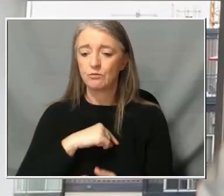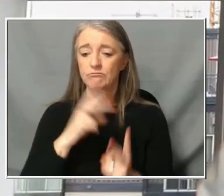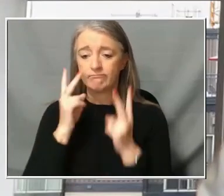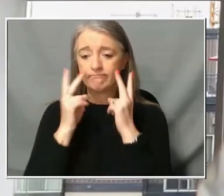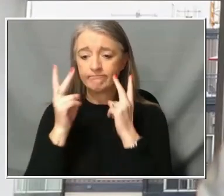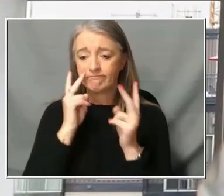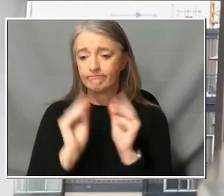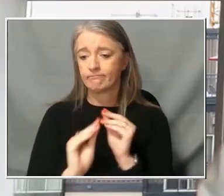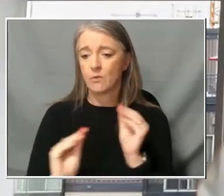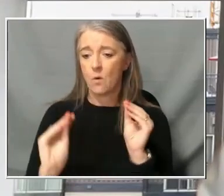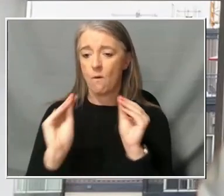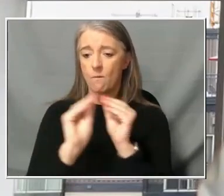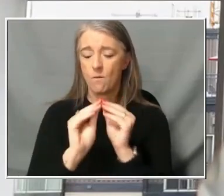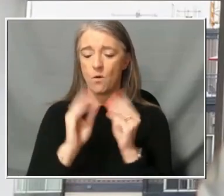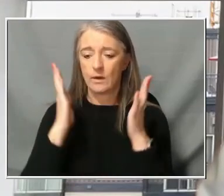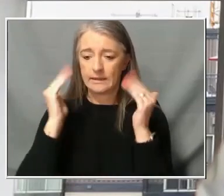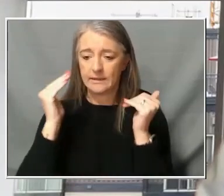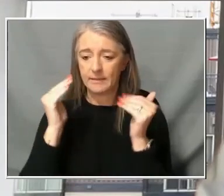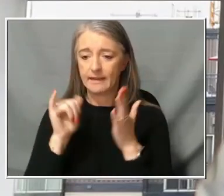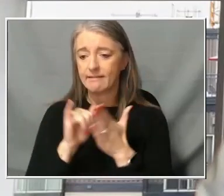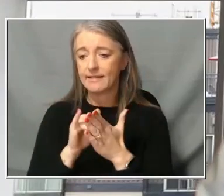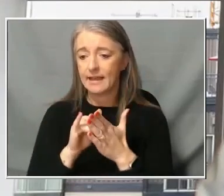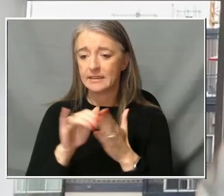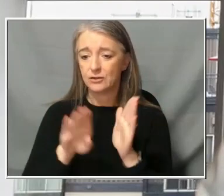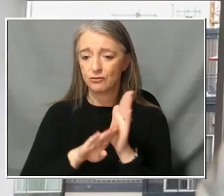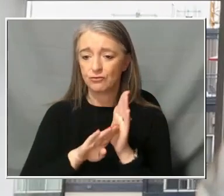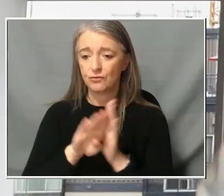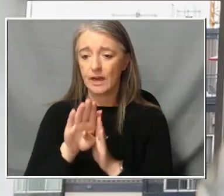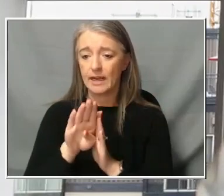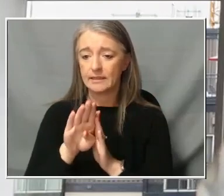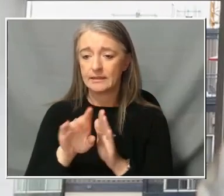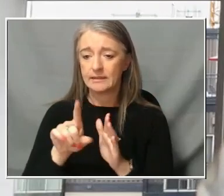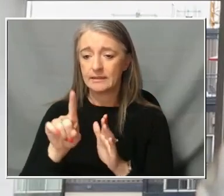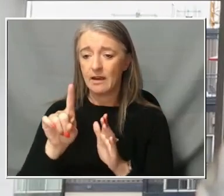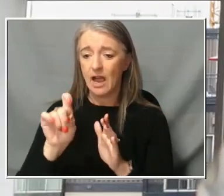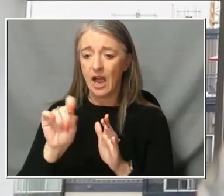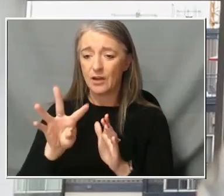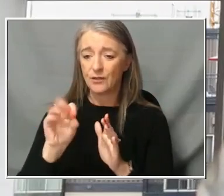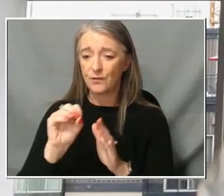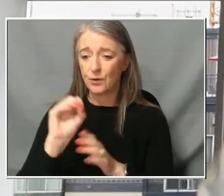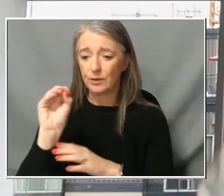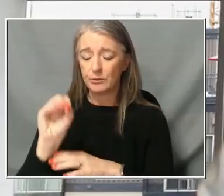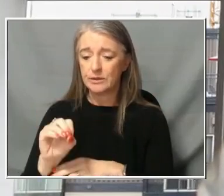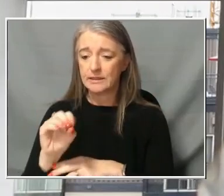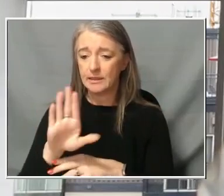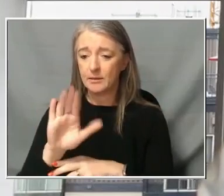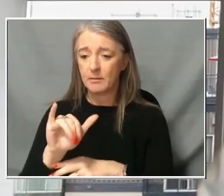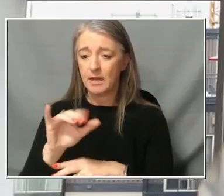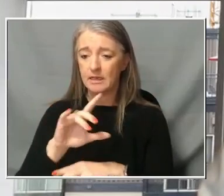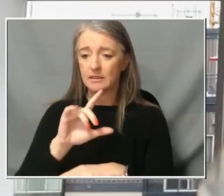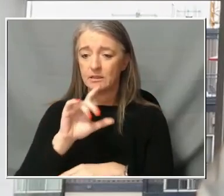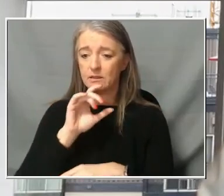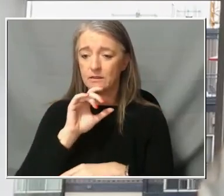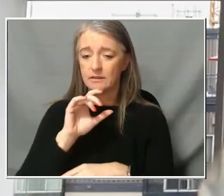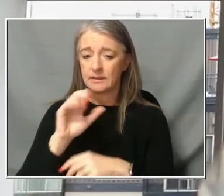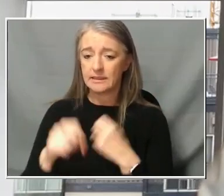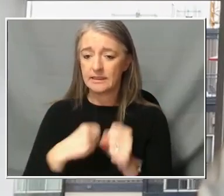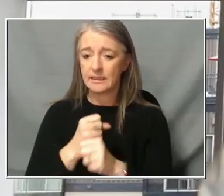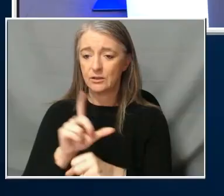more and more of this, and the expected rise may go up to 140% by the year